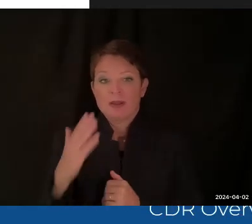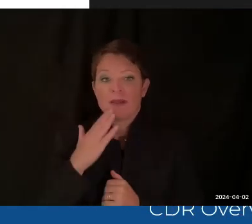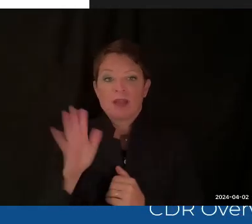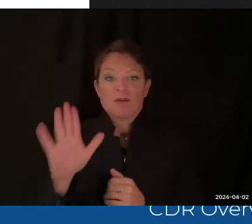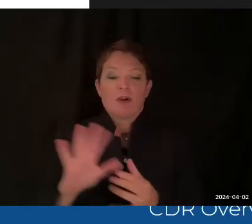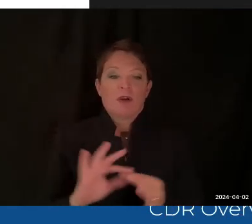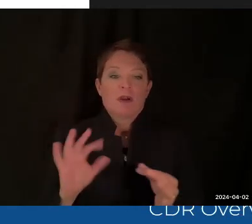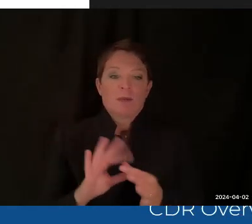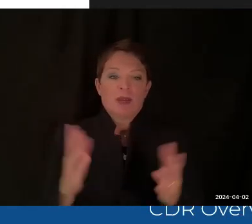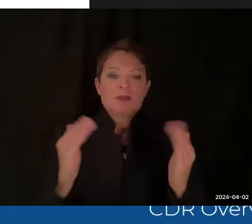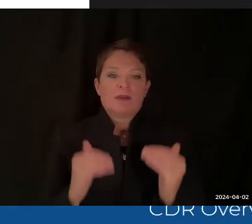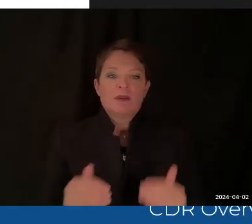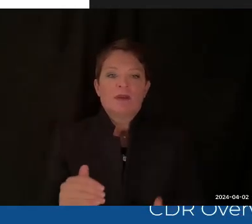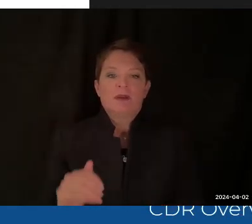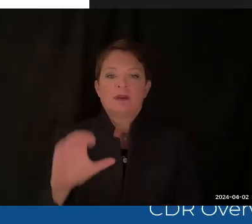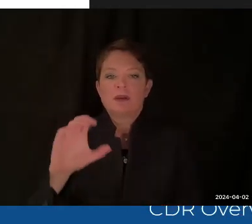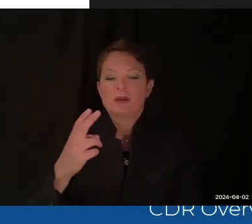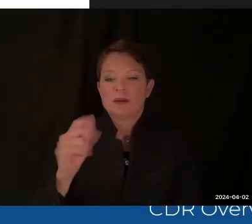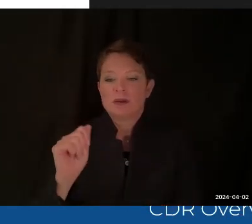for your comments.